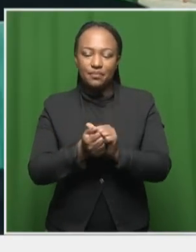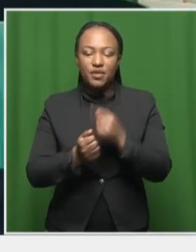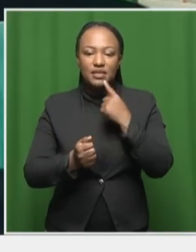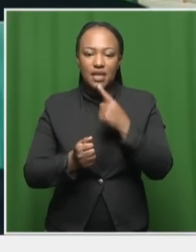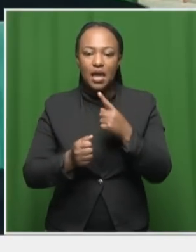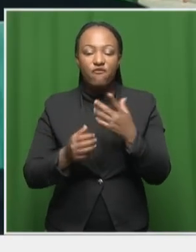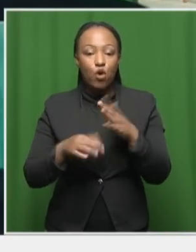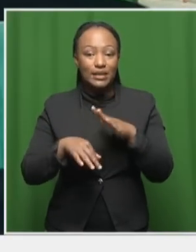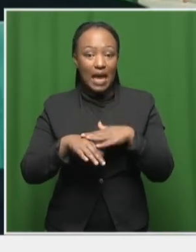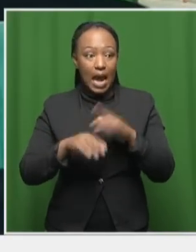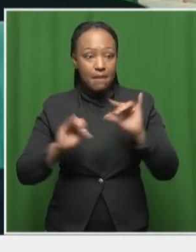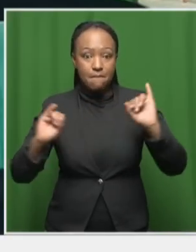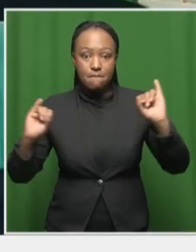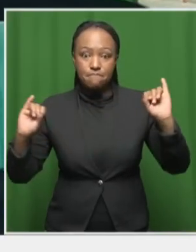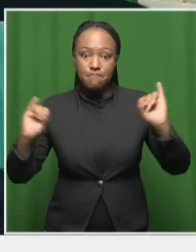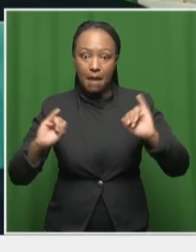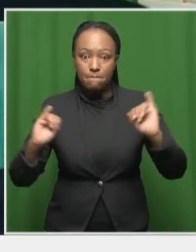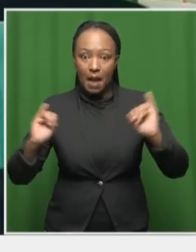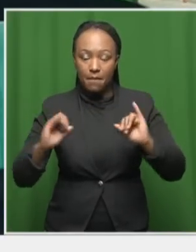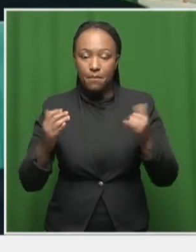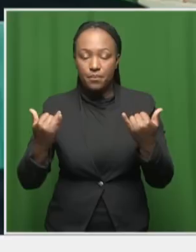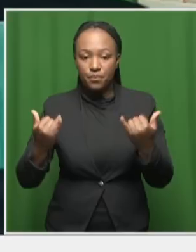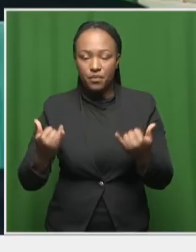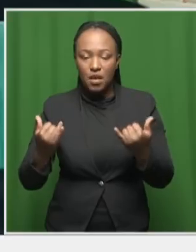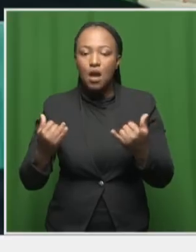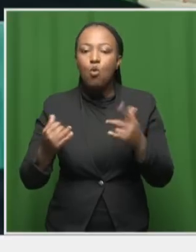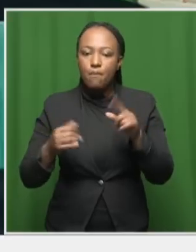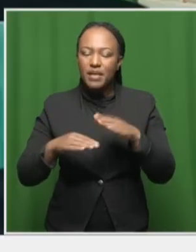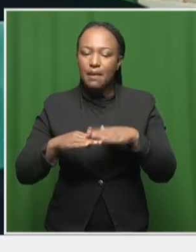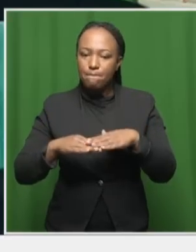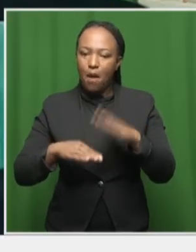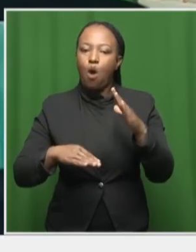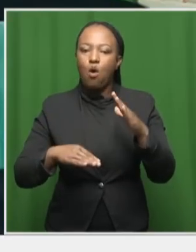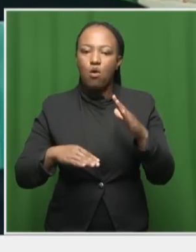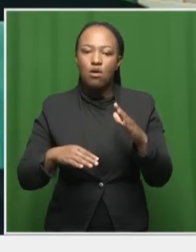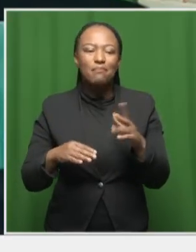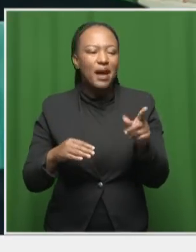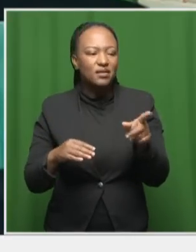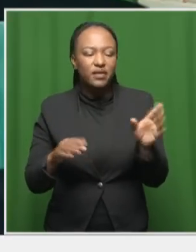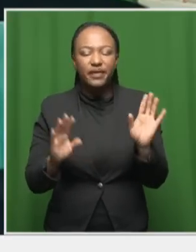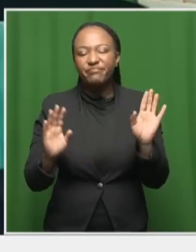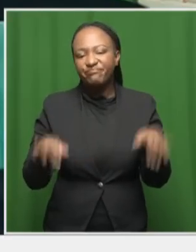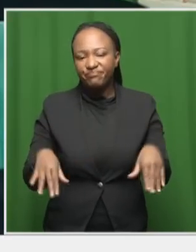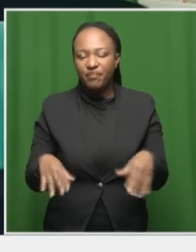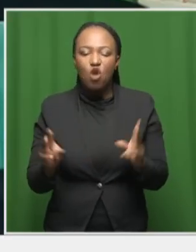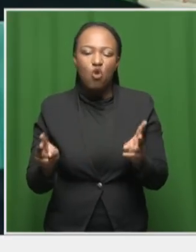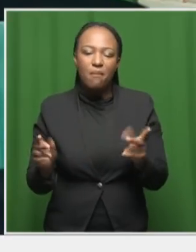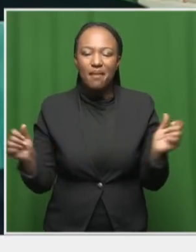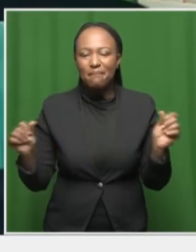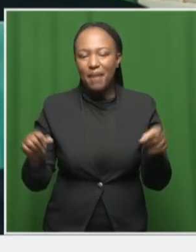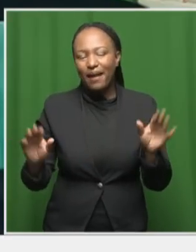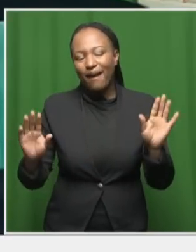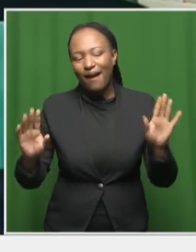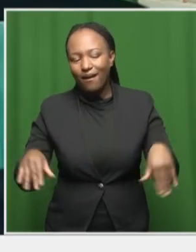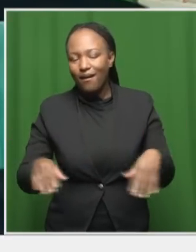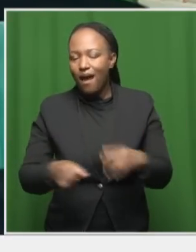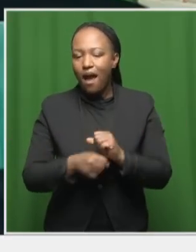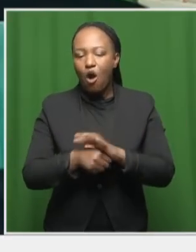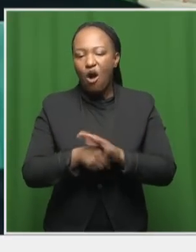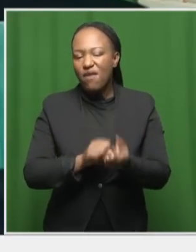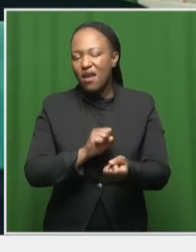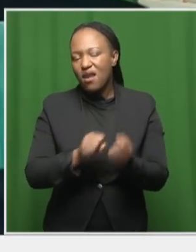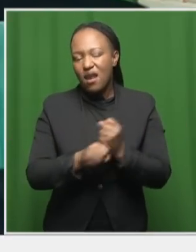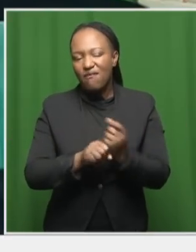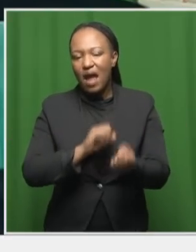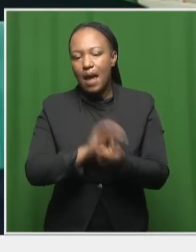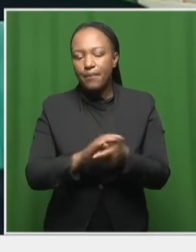extraordinary measures. And at the moment, all we're seeing is business as usual. It's just, let's go back to exactly the way that things were and pretend that a pandemic never